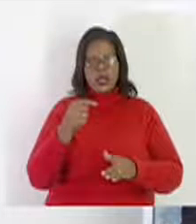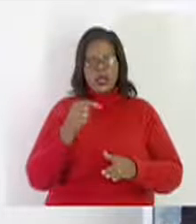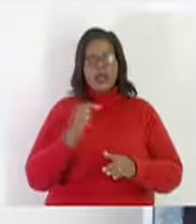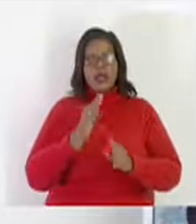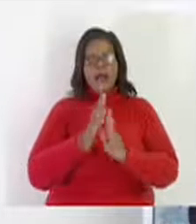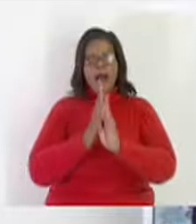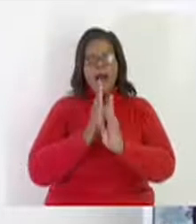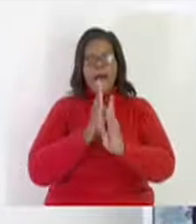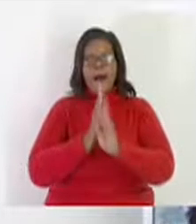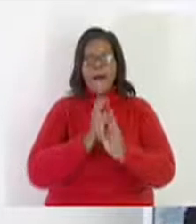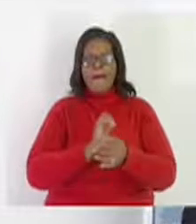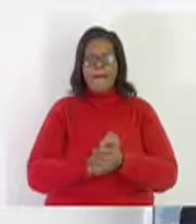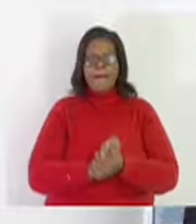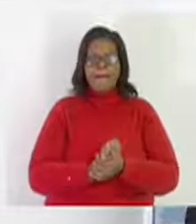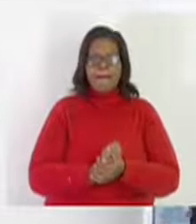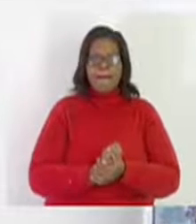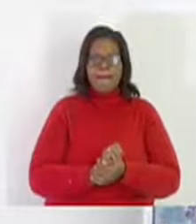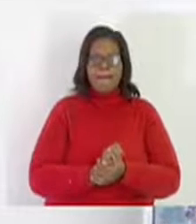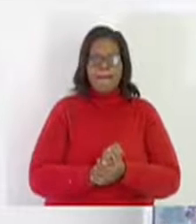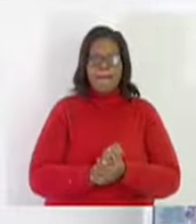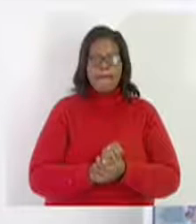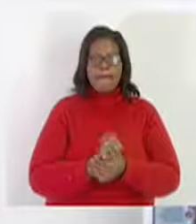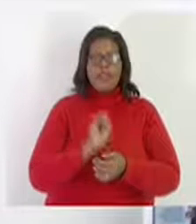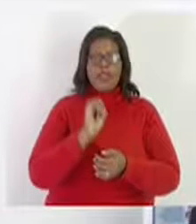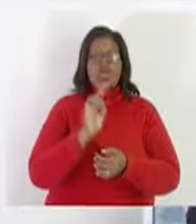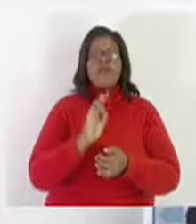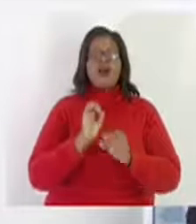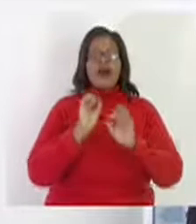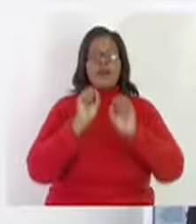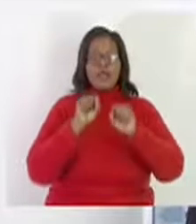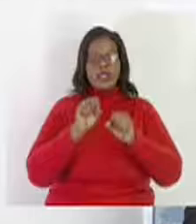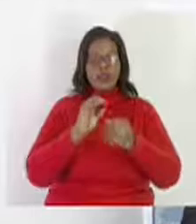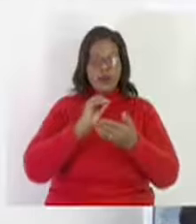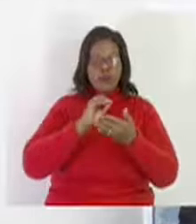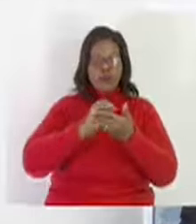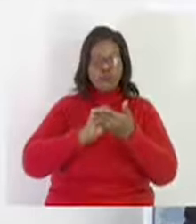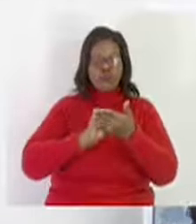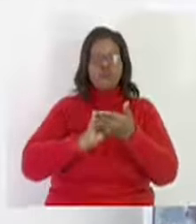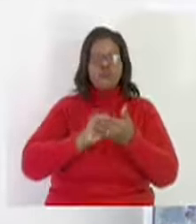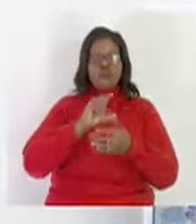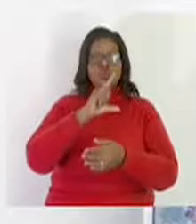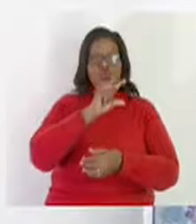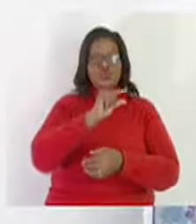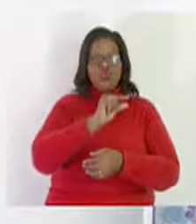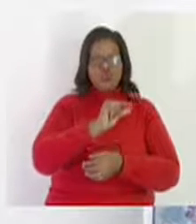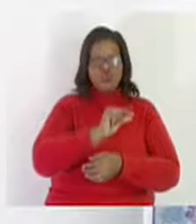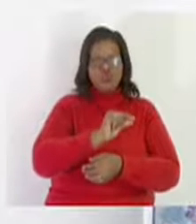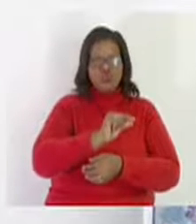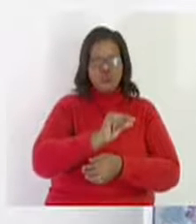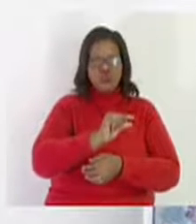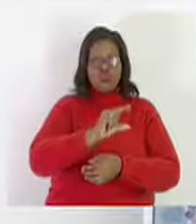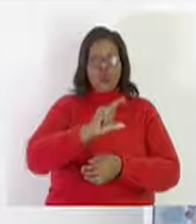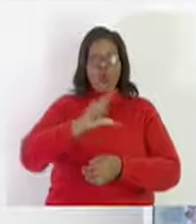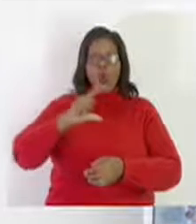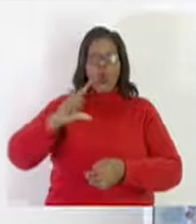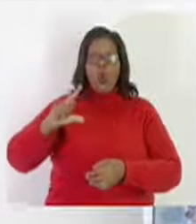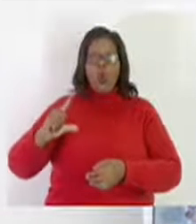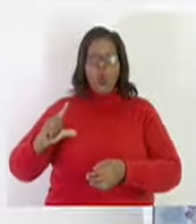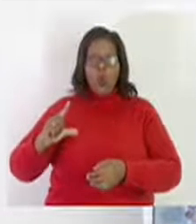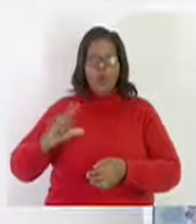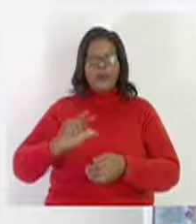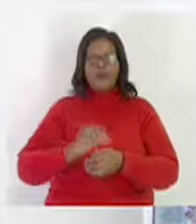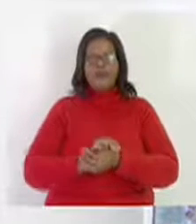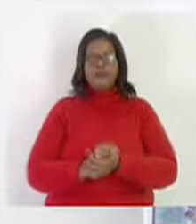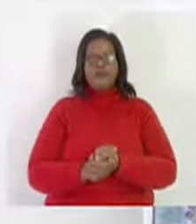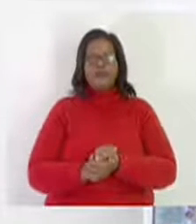If I have to arrange this number in ascending order, I must first start with the smallest